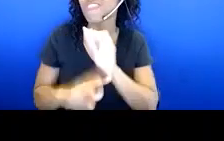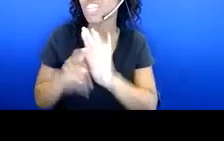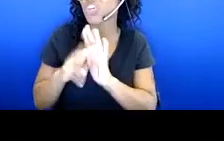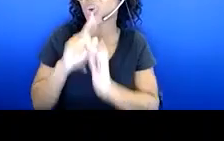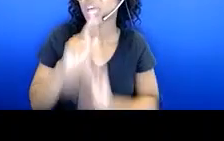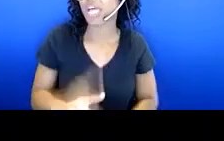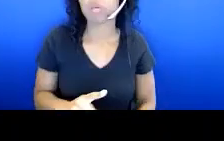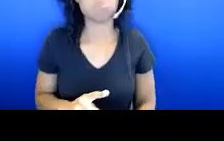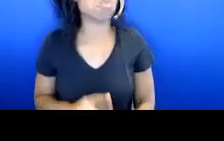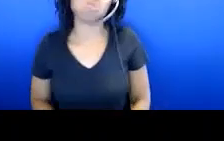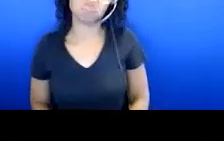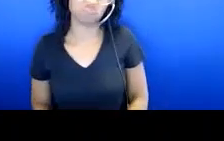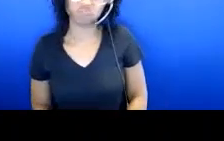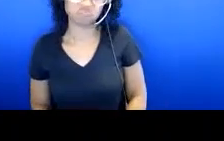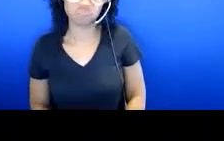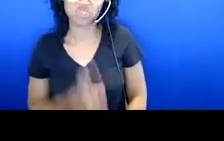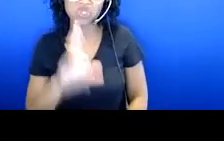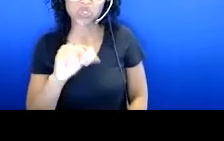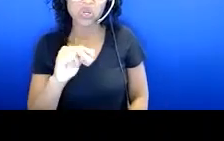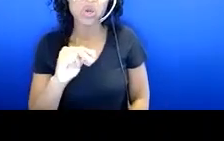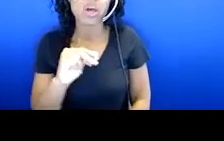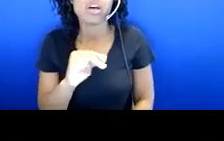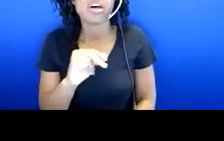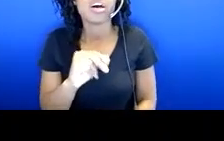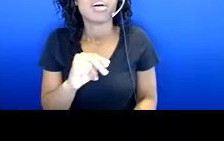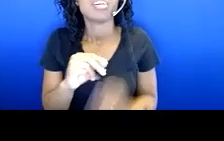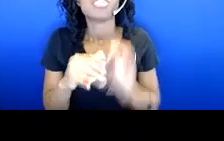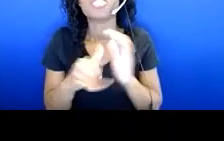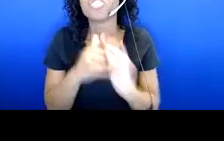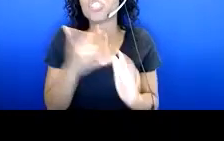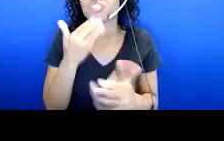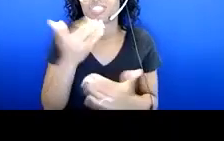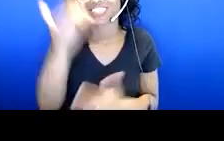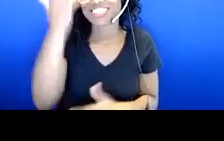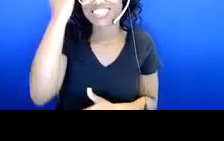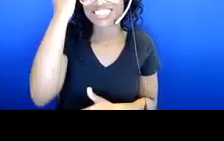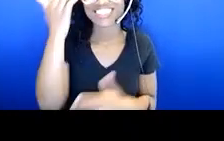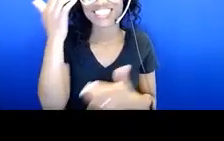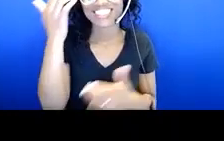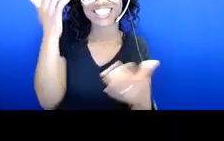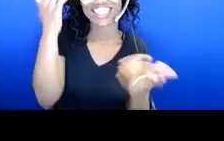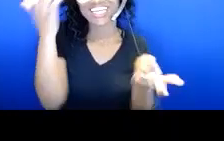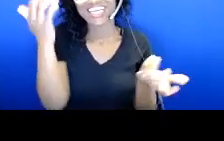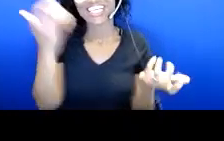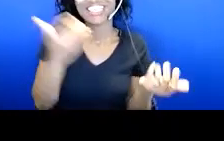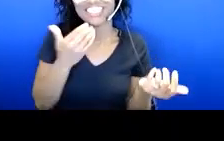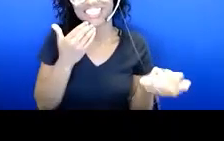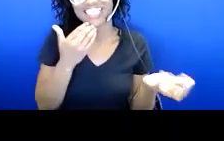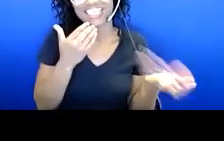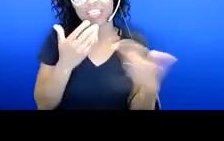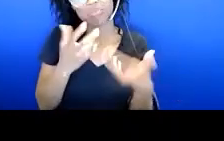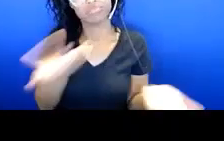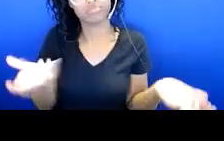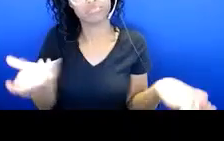No, really good sense, but there is none at all.